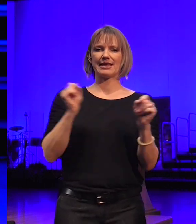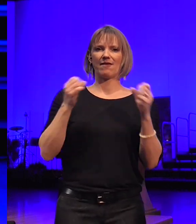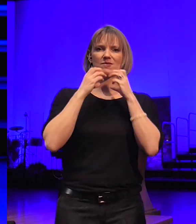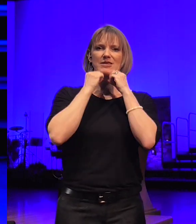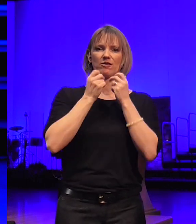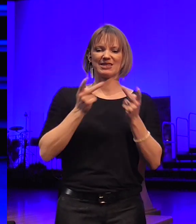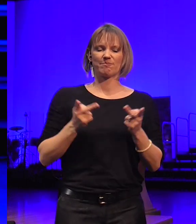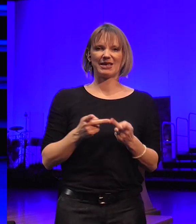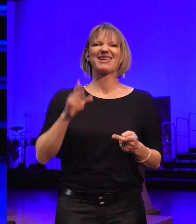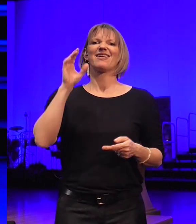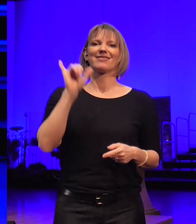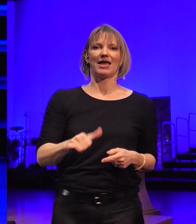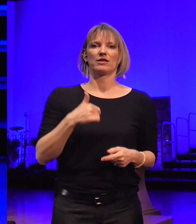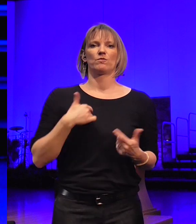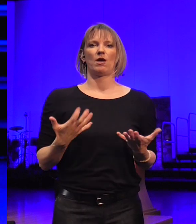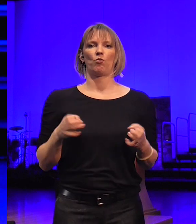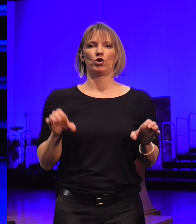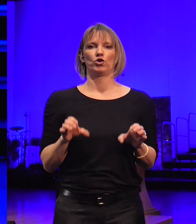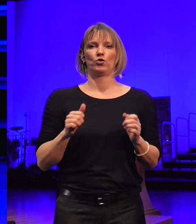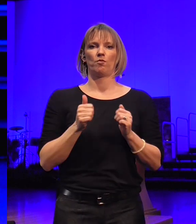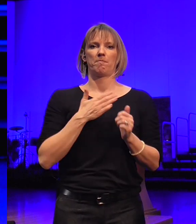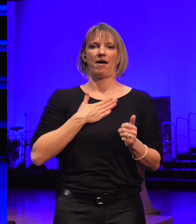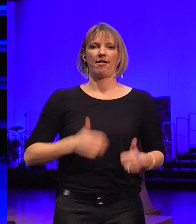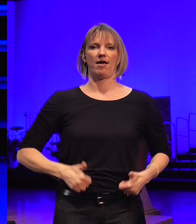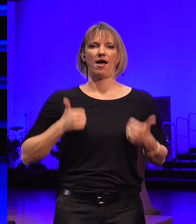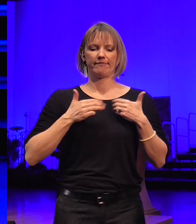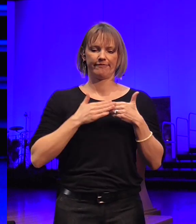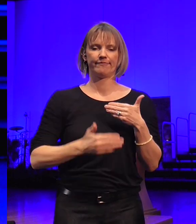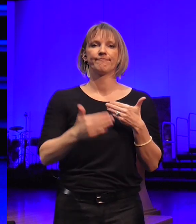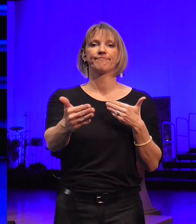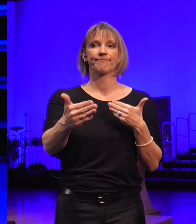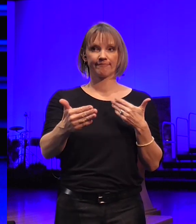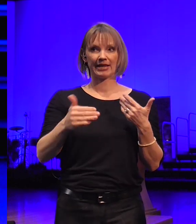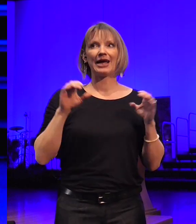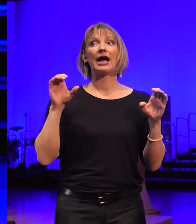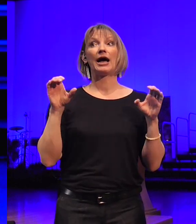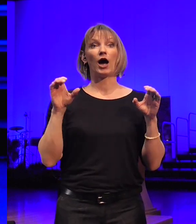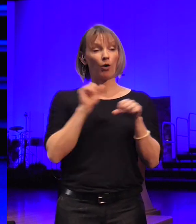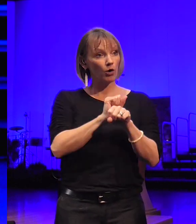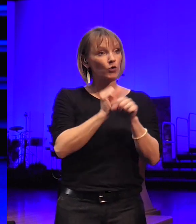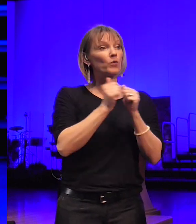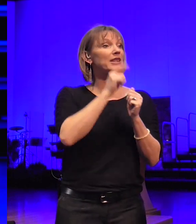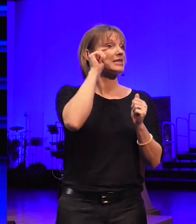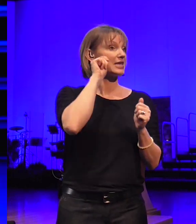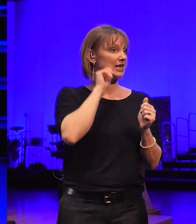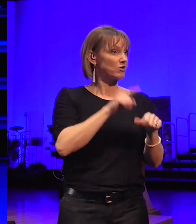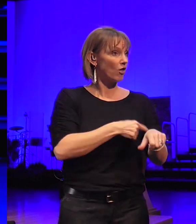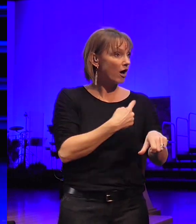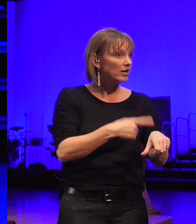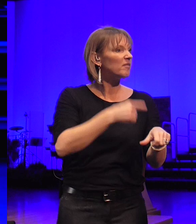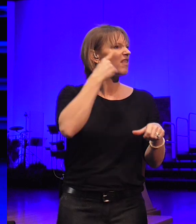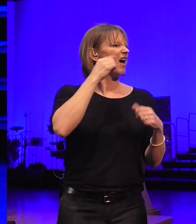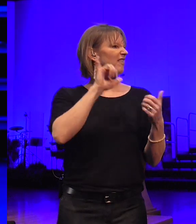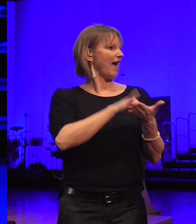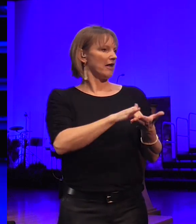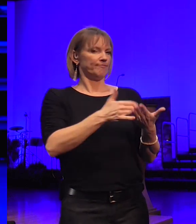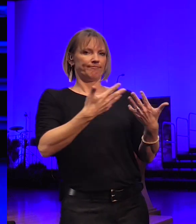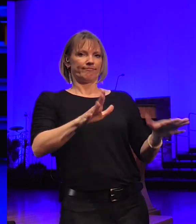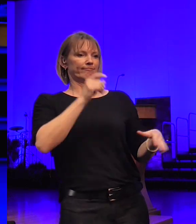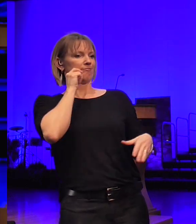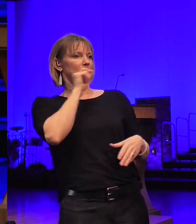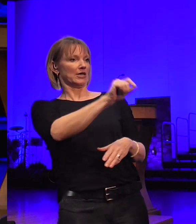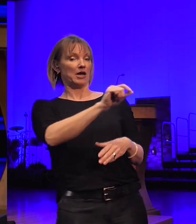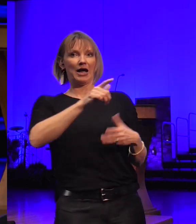space, that's what I wanted to do with my life. I did it with teens for a long time. I thought that would be it. I had no idea that I'd be a minister